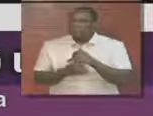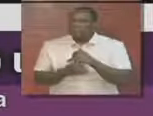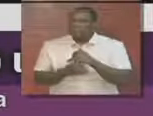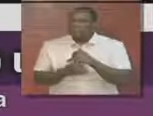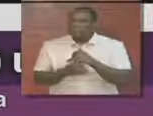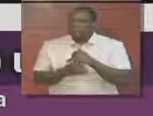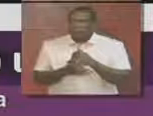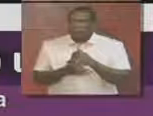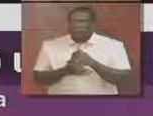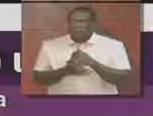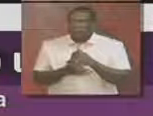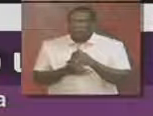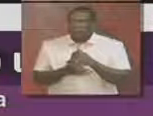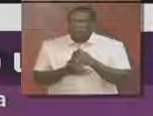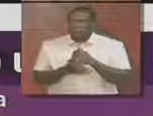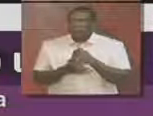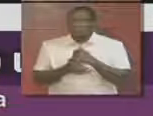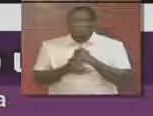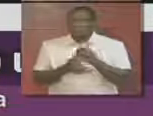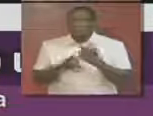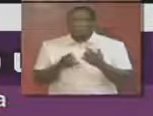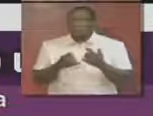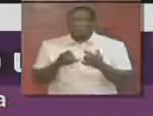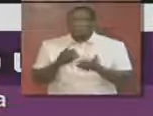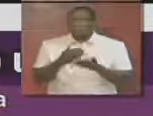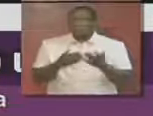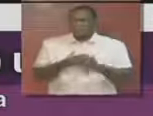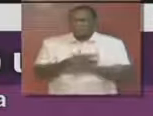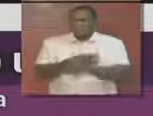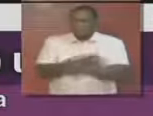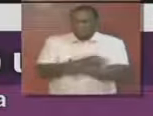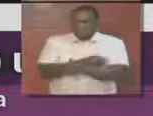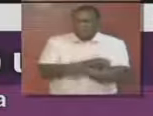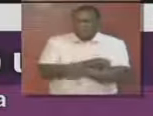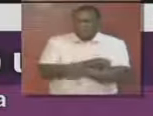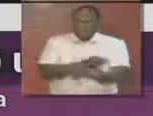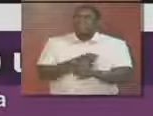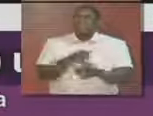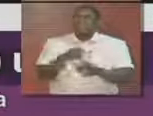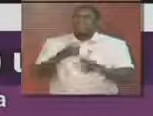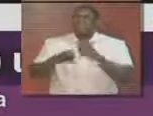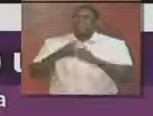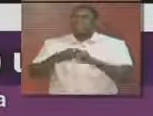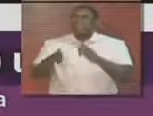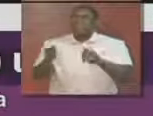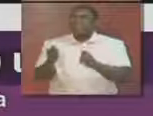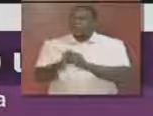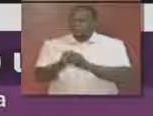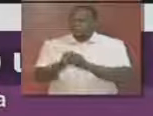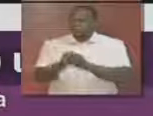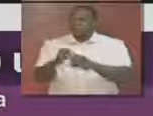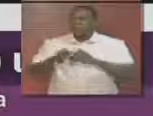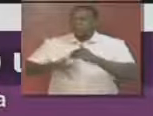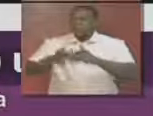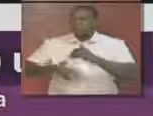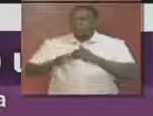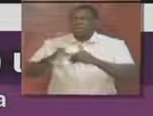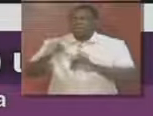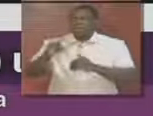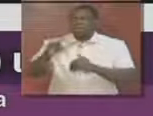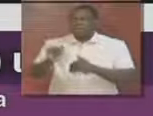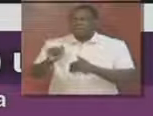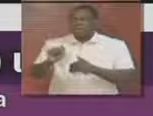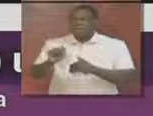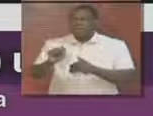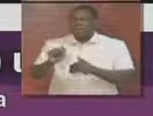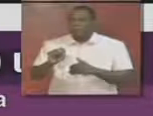blood clots. What about people who have already had or have predisposed to blood